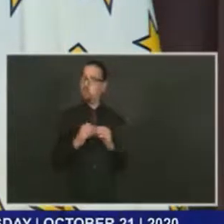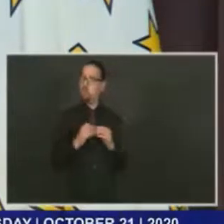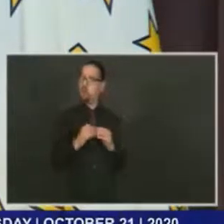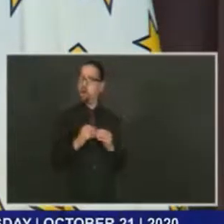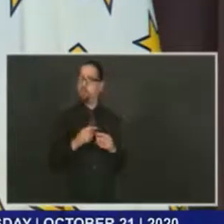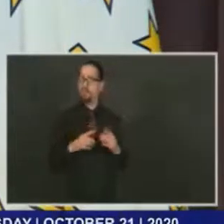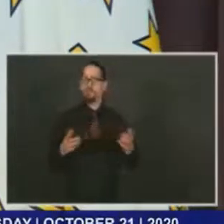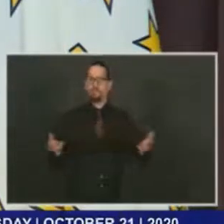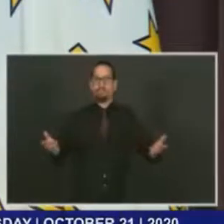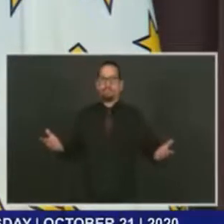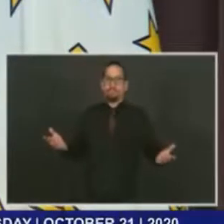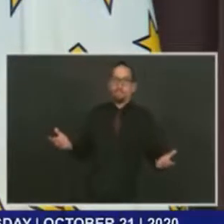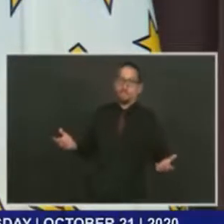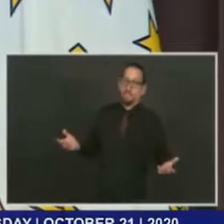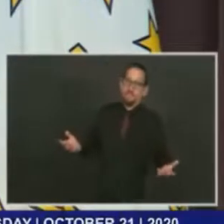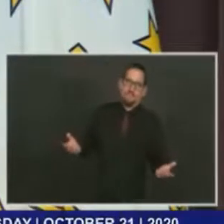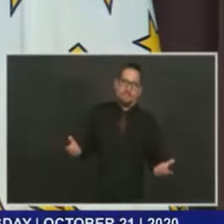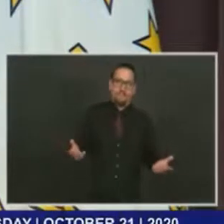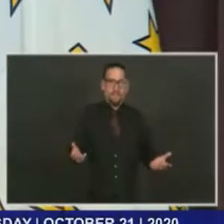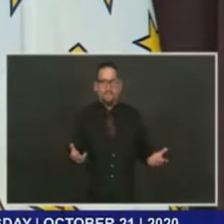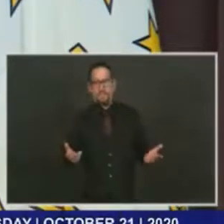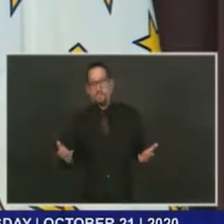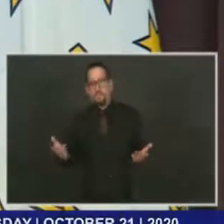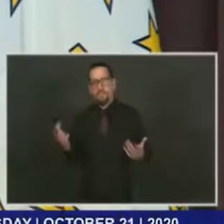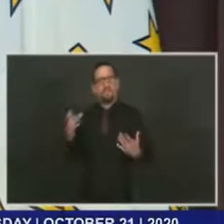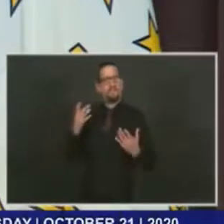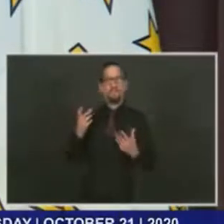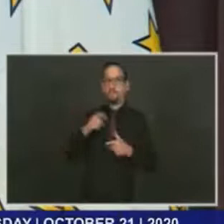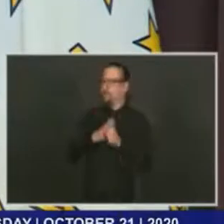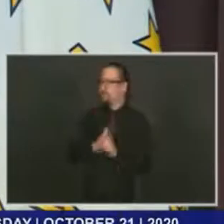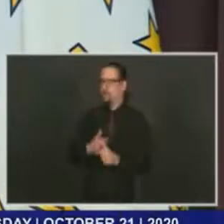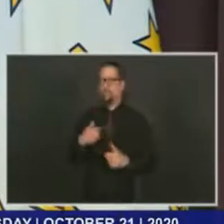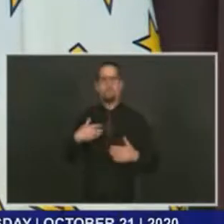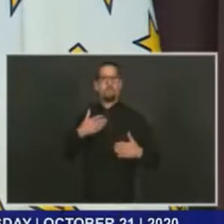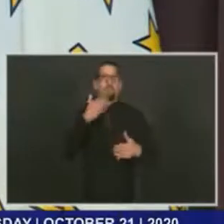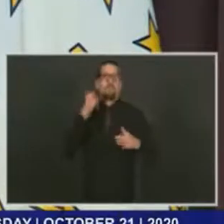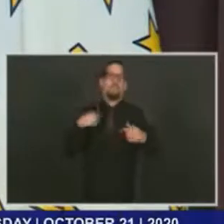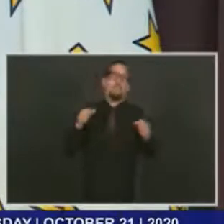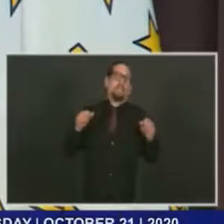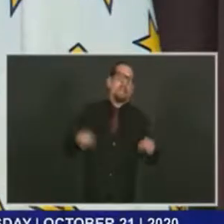but we're going about as fast as we can go in order to get